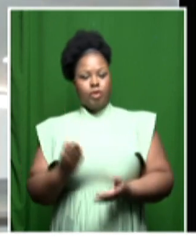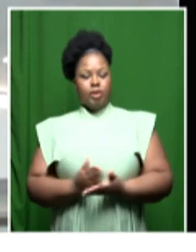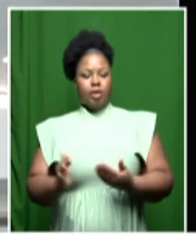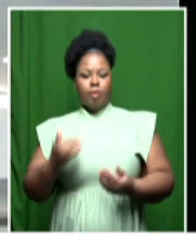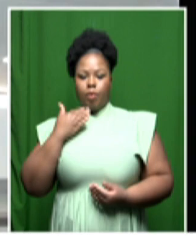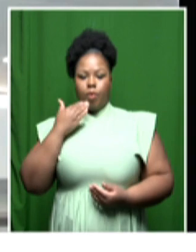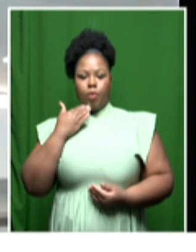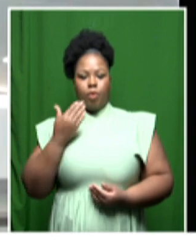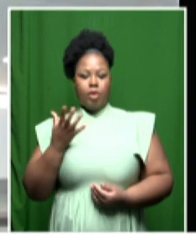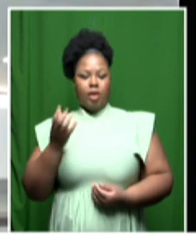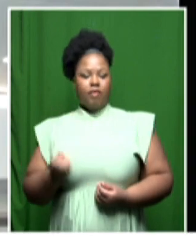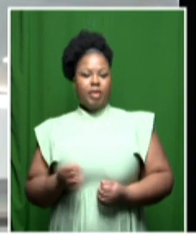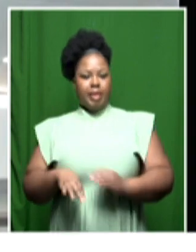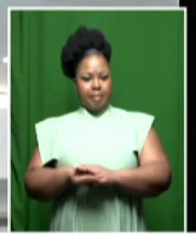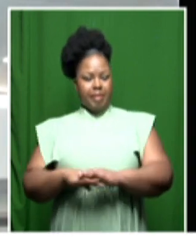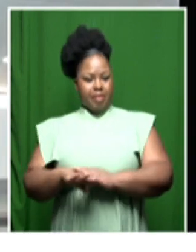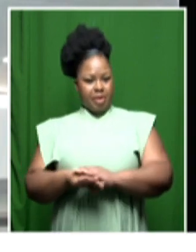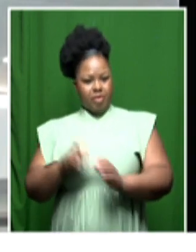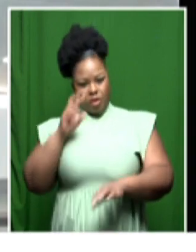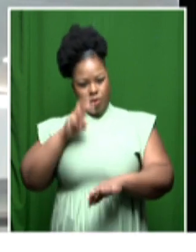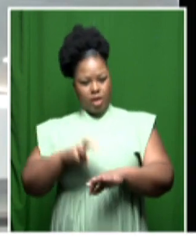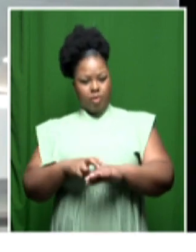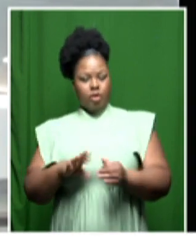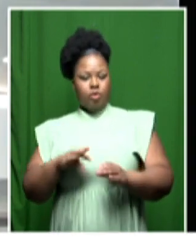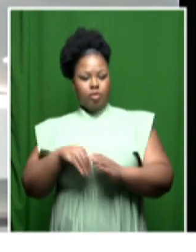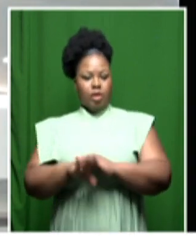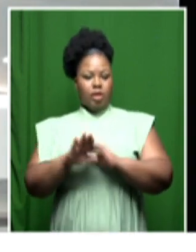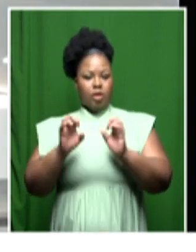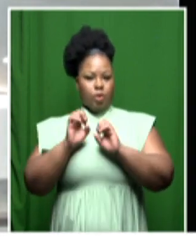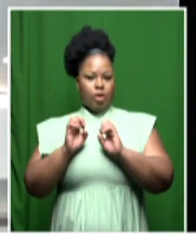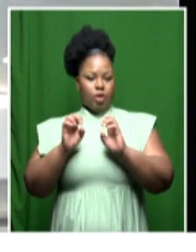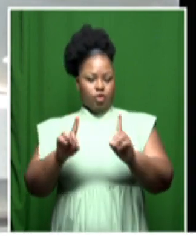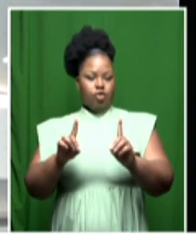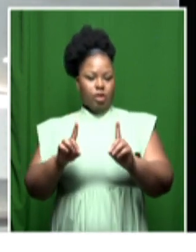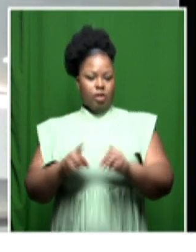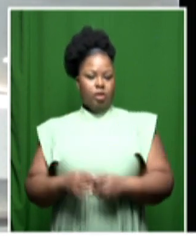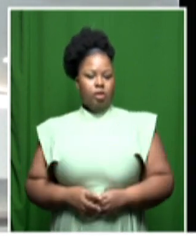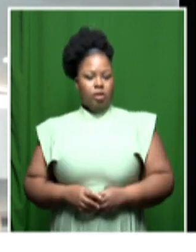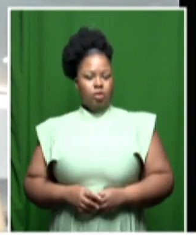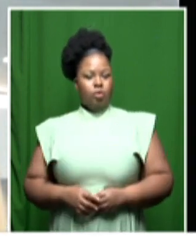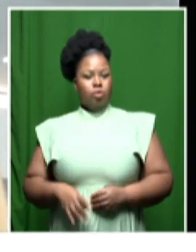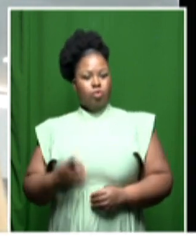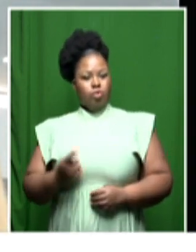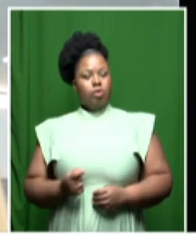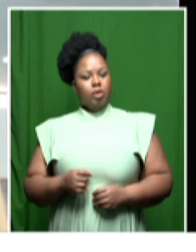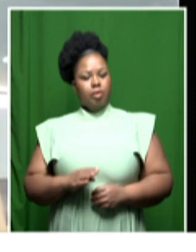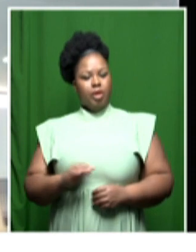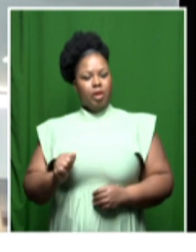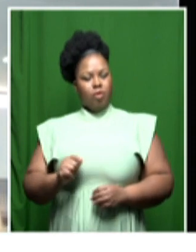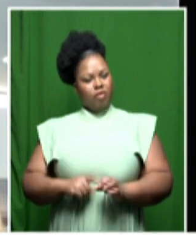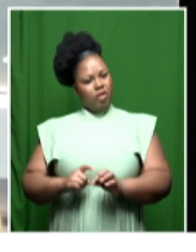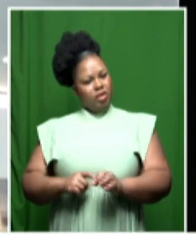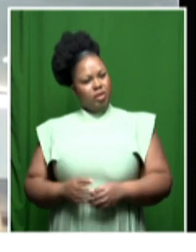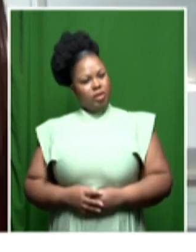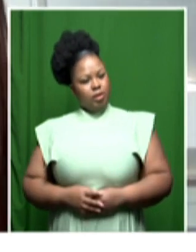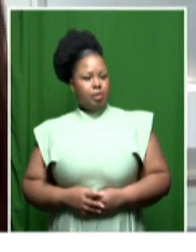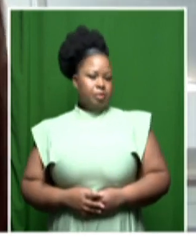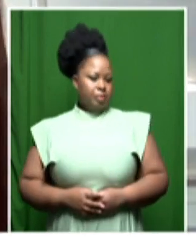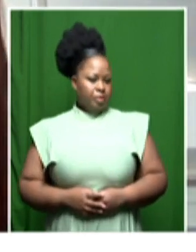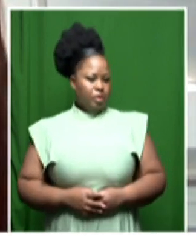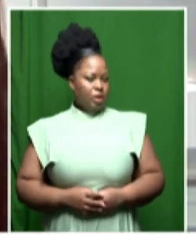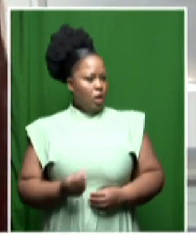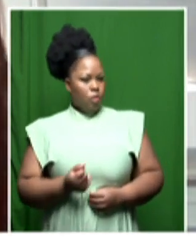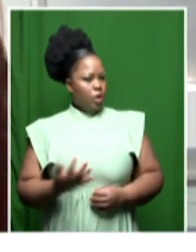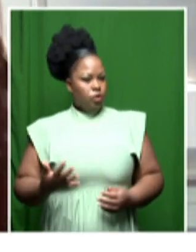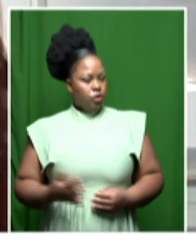have meet the minimum requirements to enter a tertiary education to do a bachelor qualification. So give us an idea of how